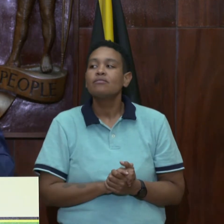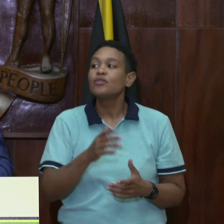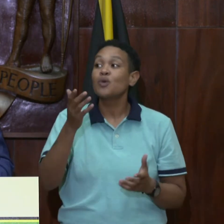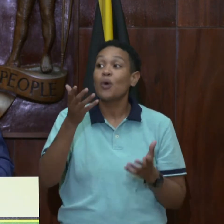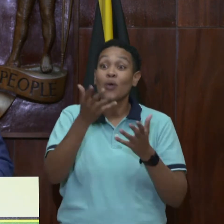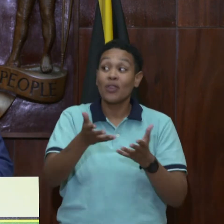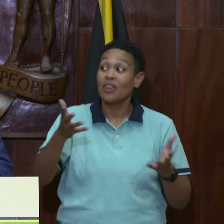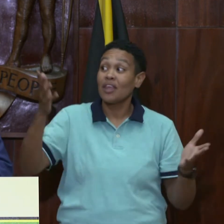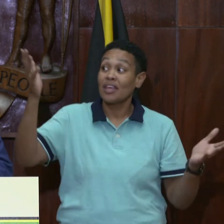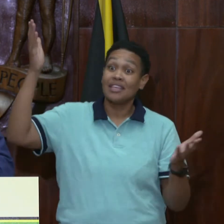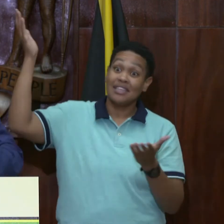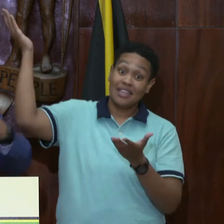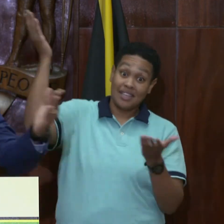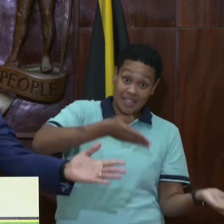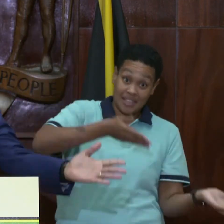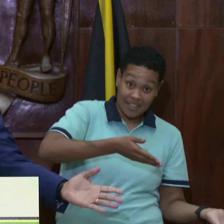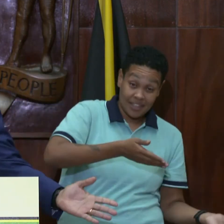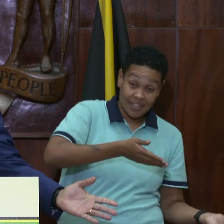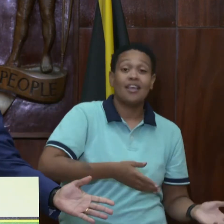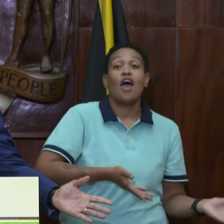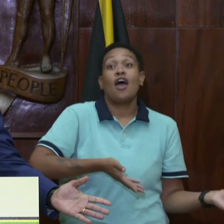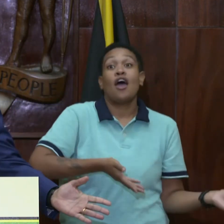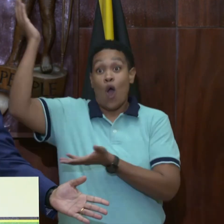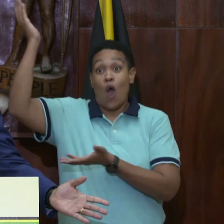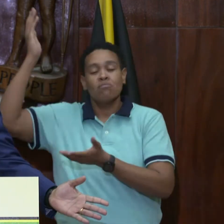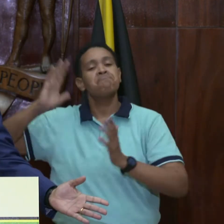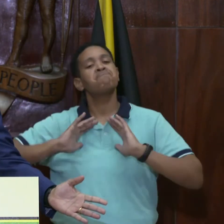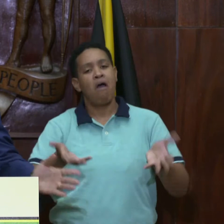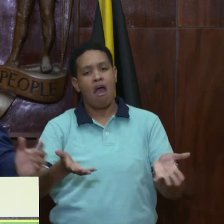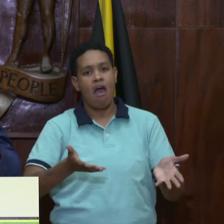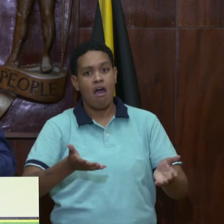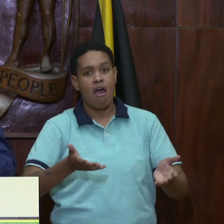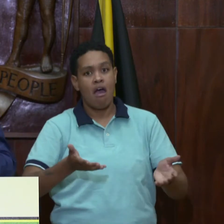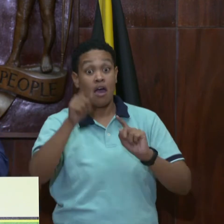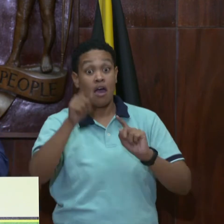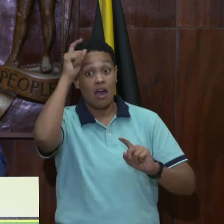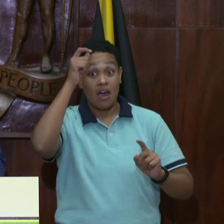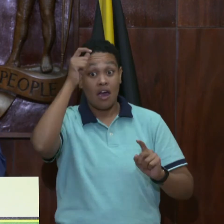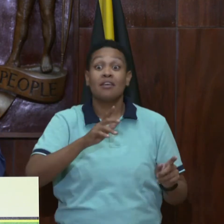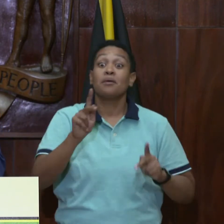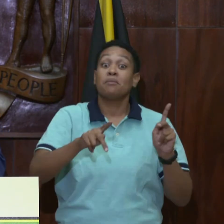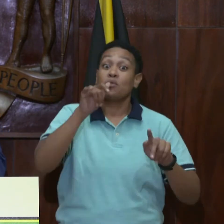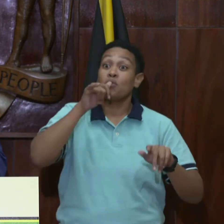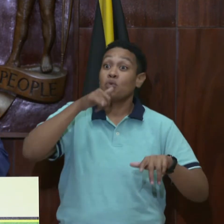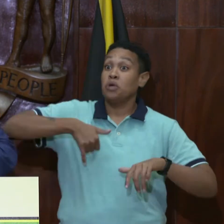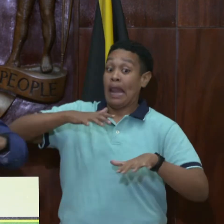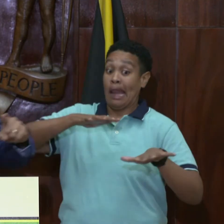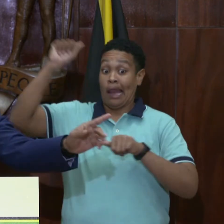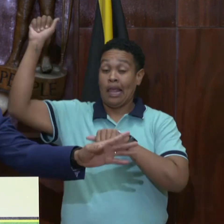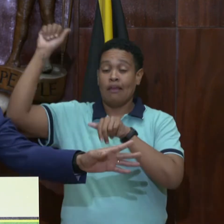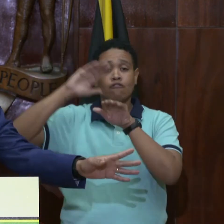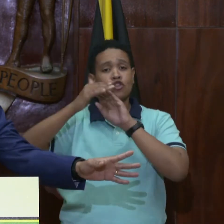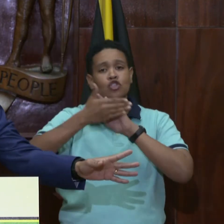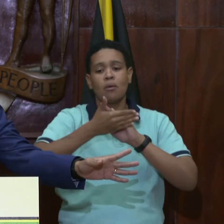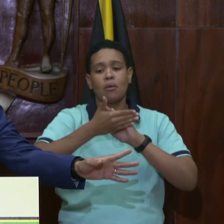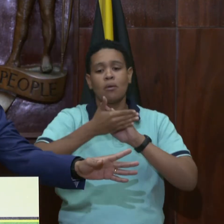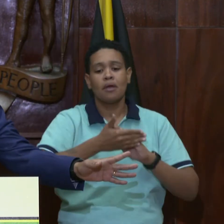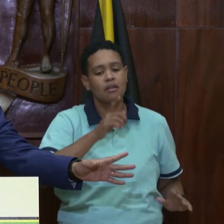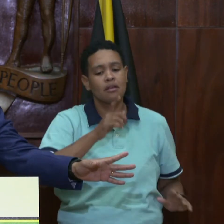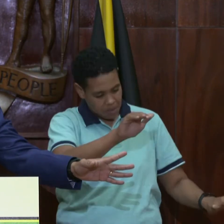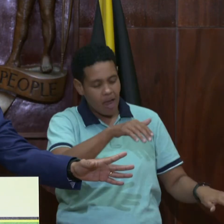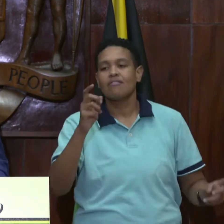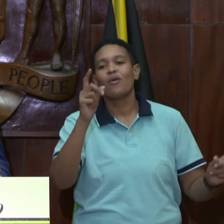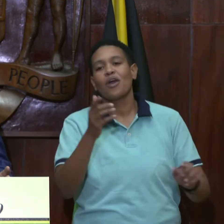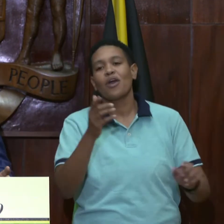in, cargo going out will be allowed. Outgoing passenger definitely will be